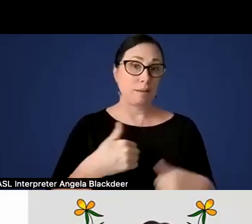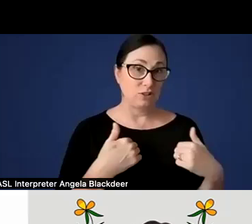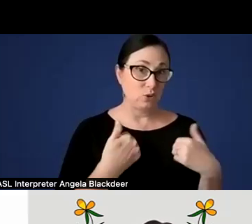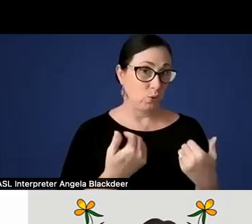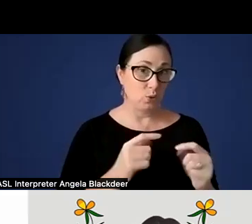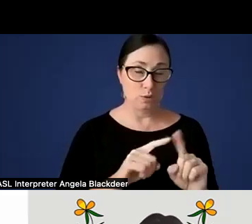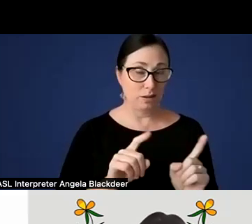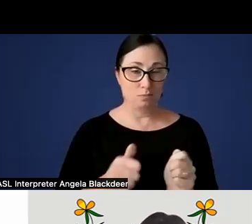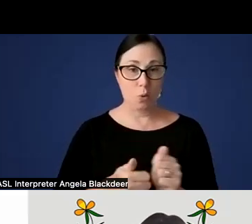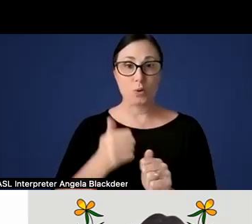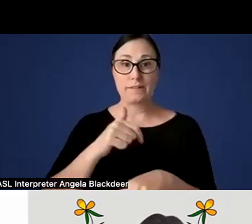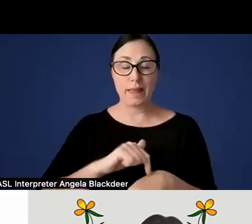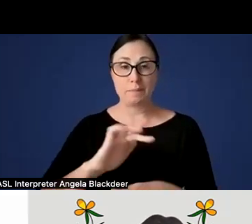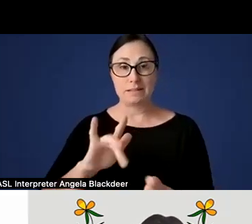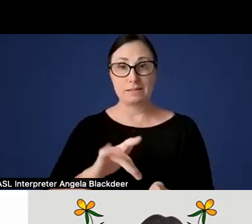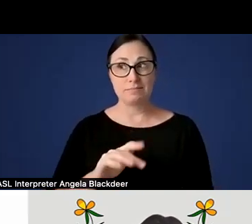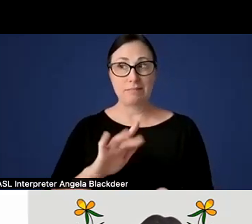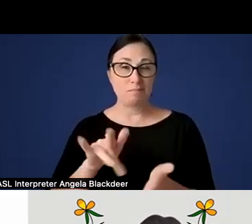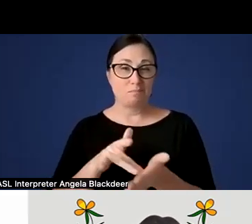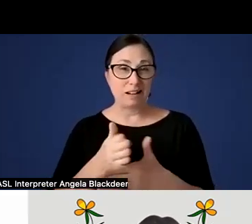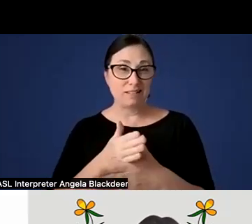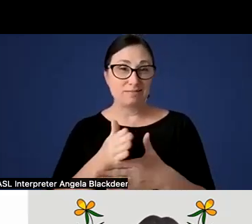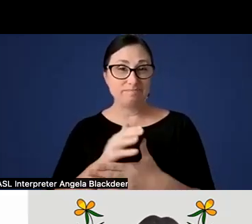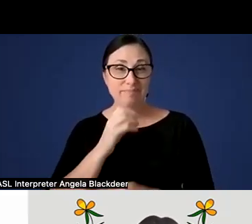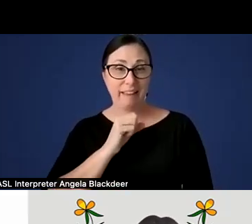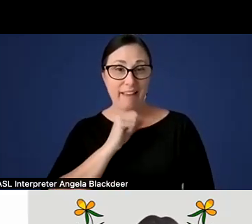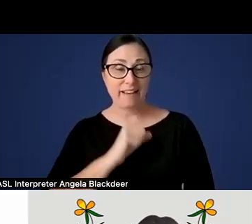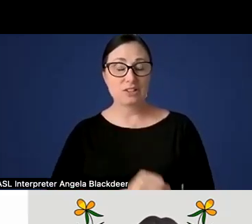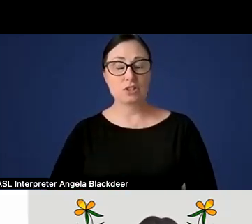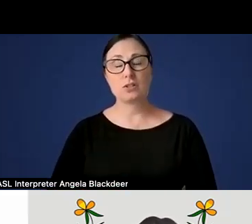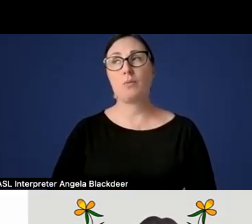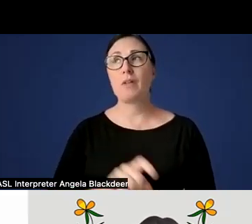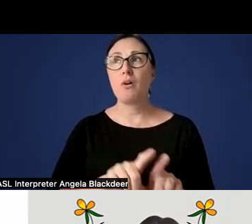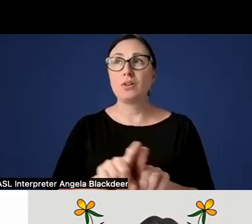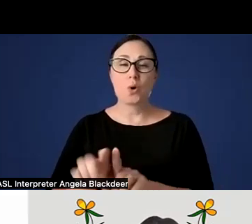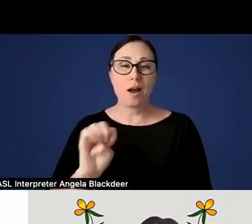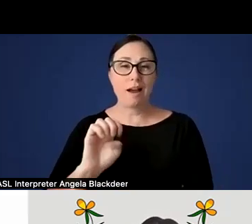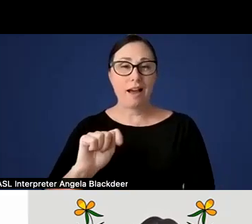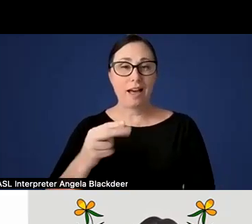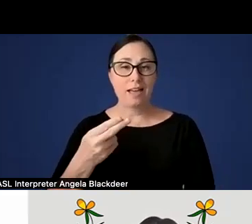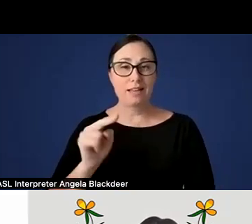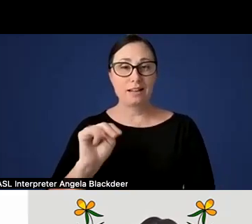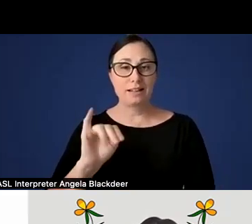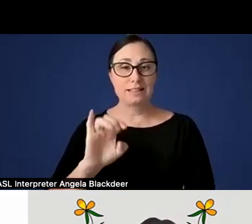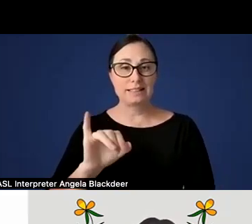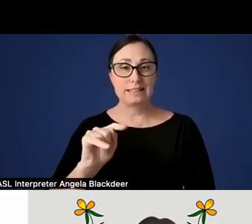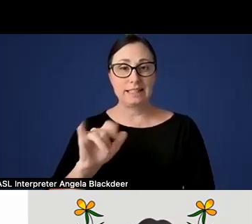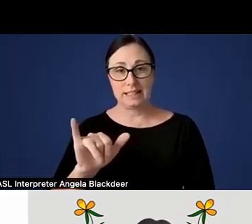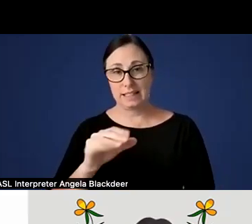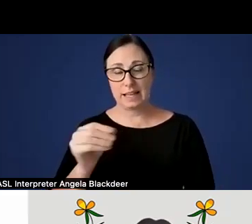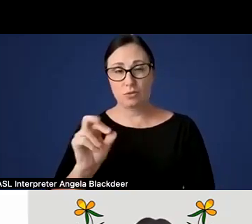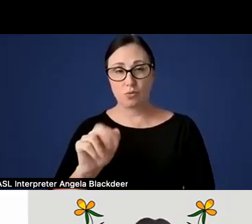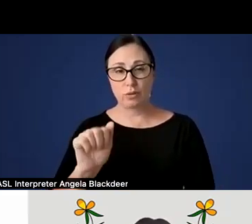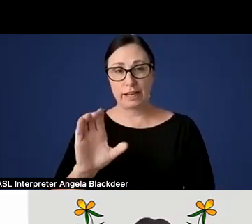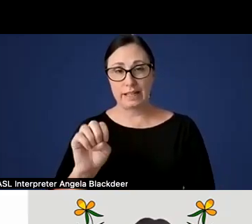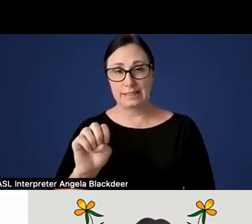we're talking about like, ethnicity, race, right? So, you know, we know that, for example,